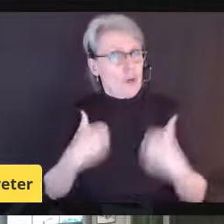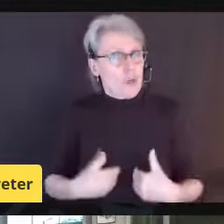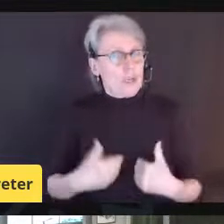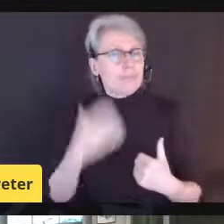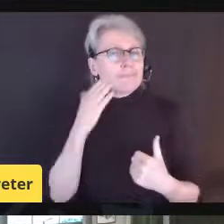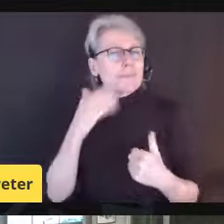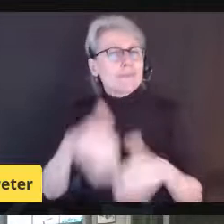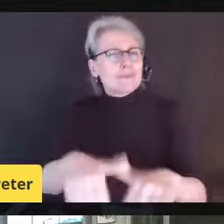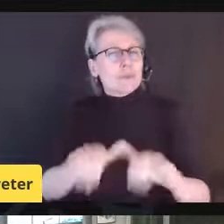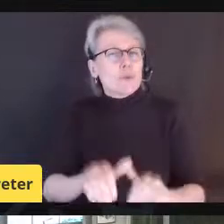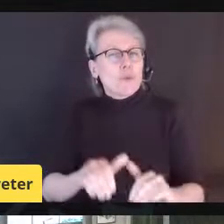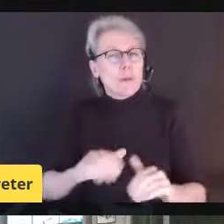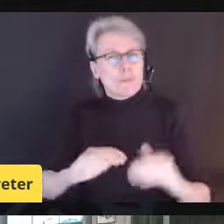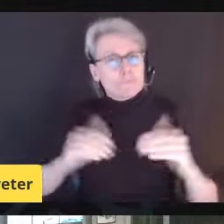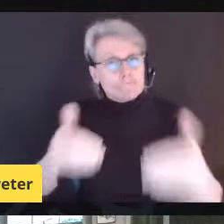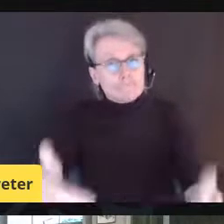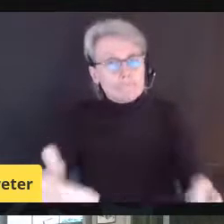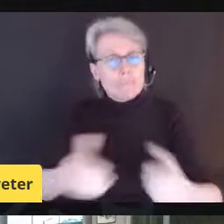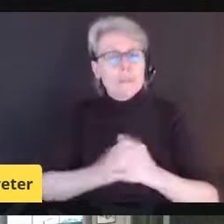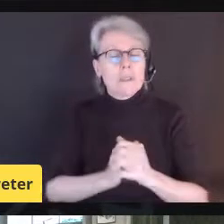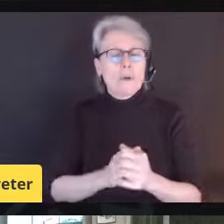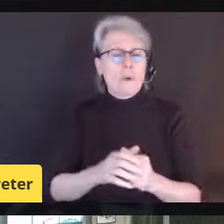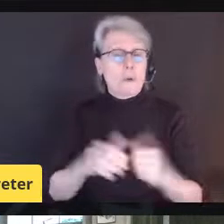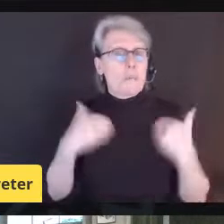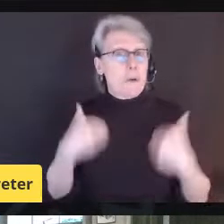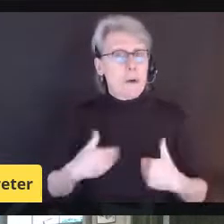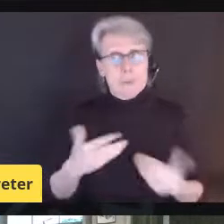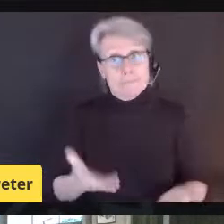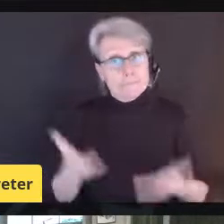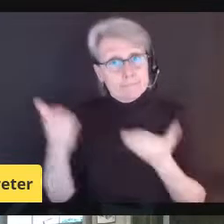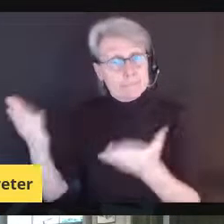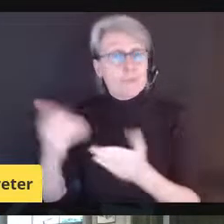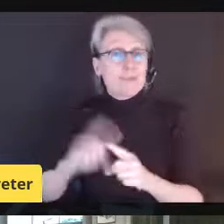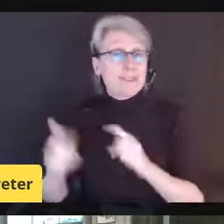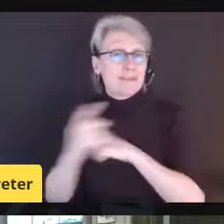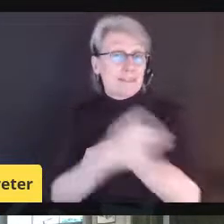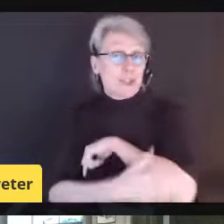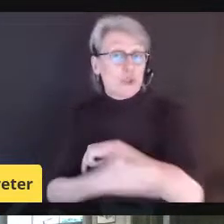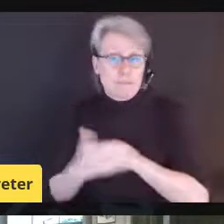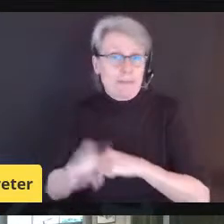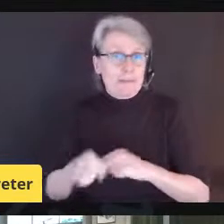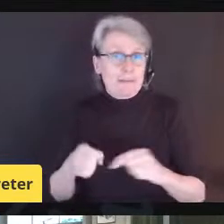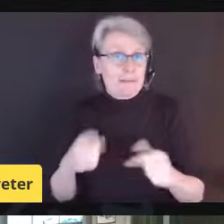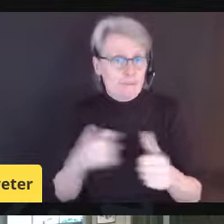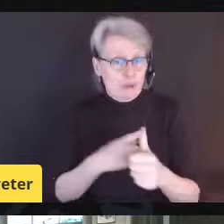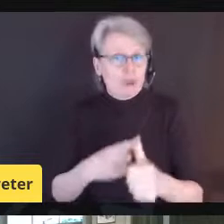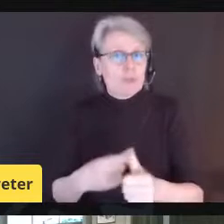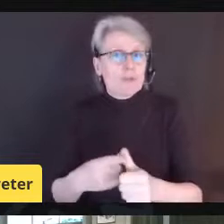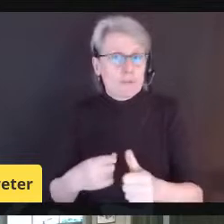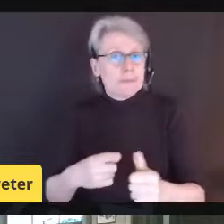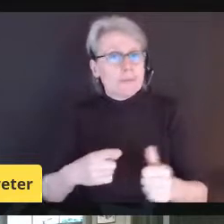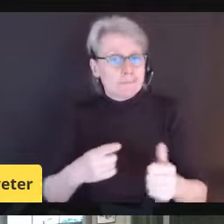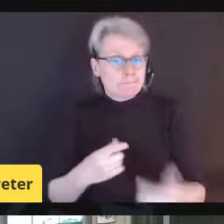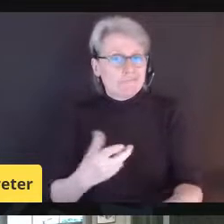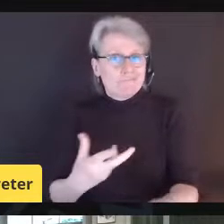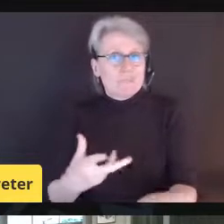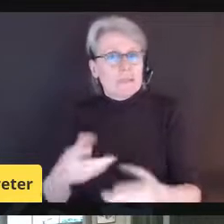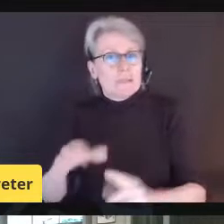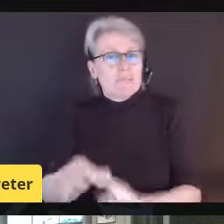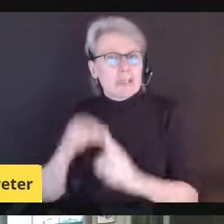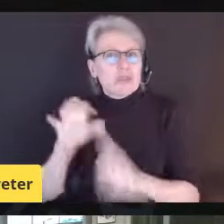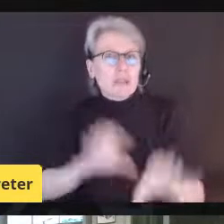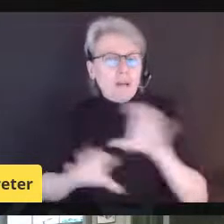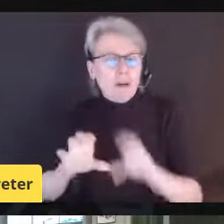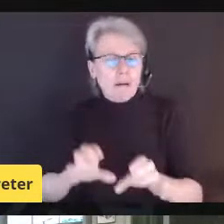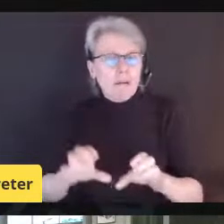one or who wish to repatriate their loved one to another country will require embalming. It's